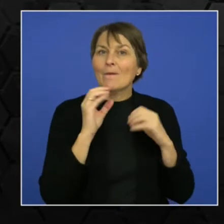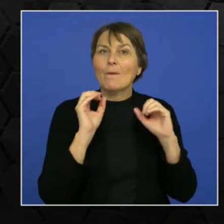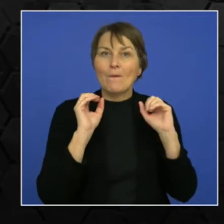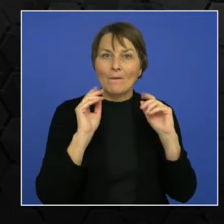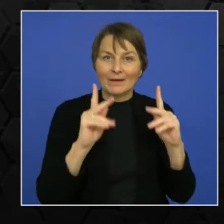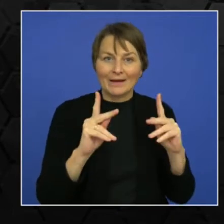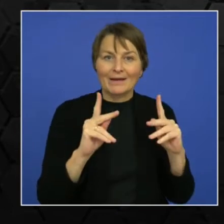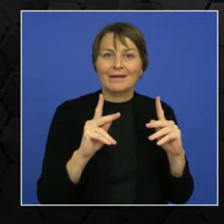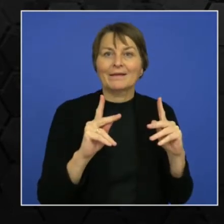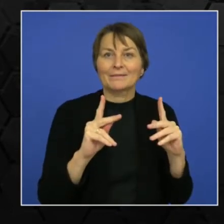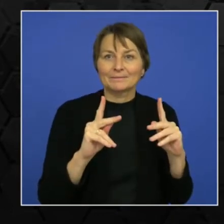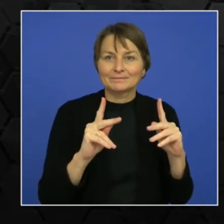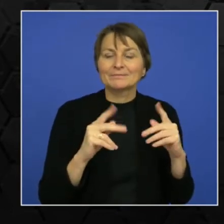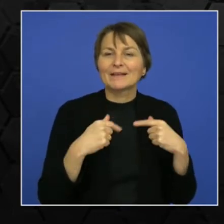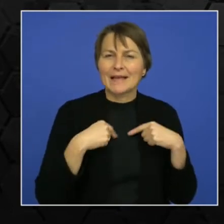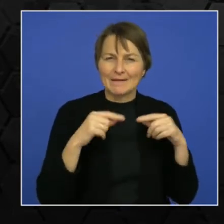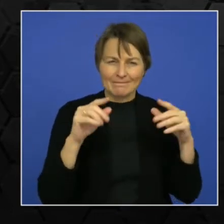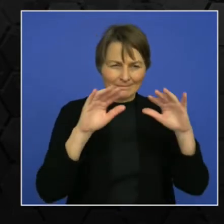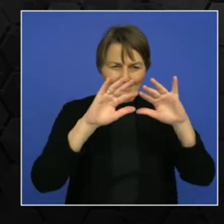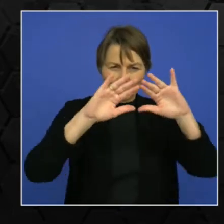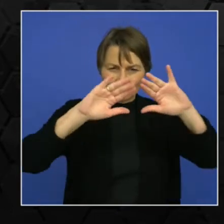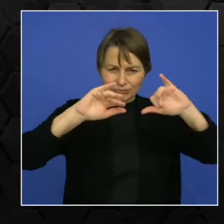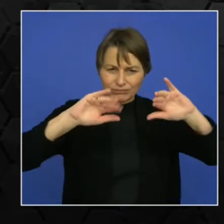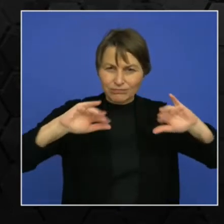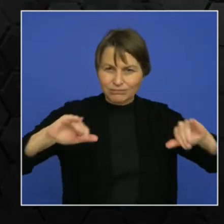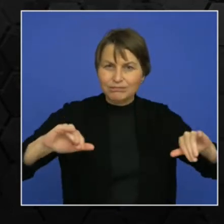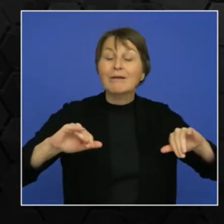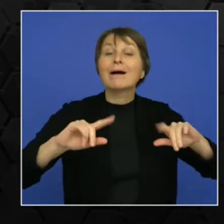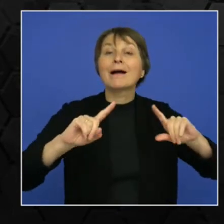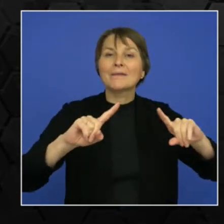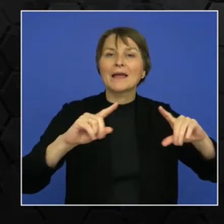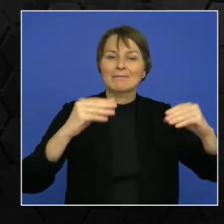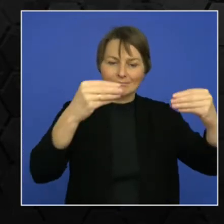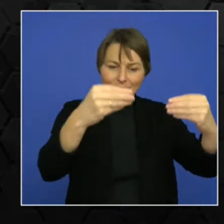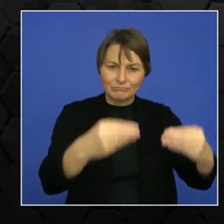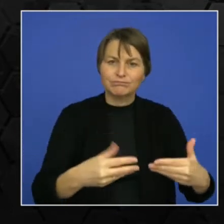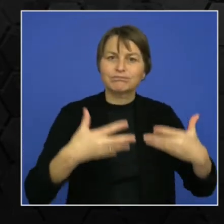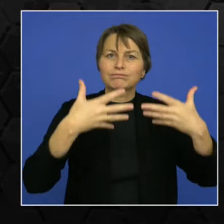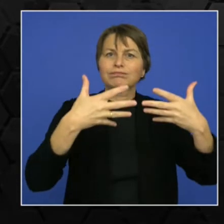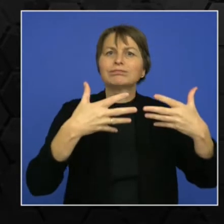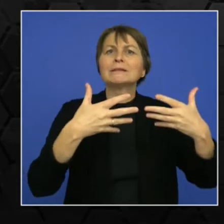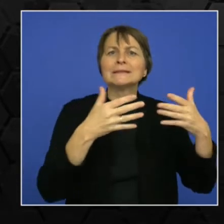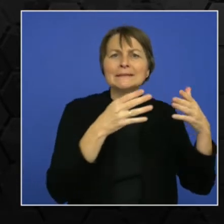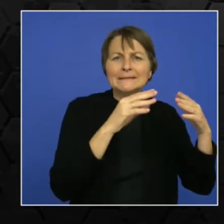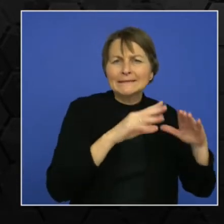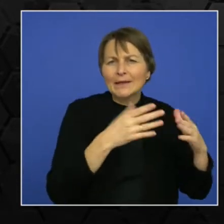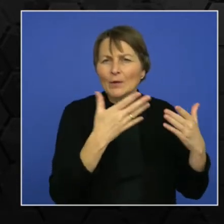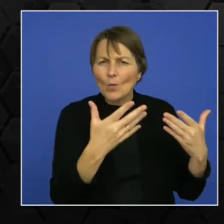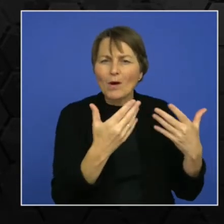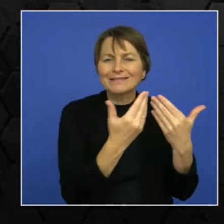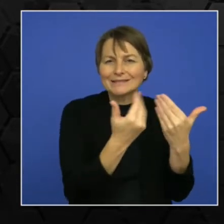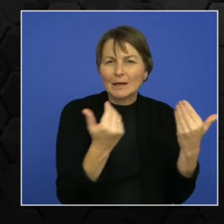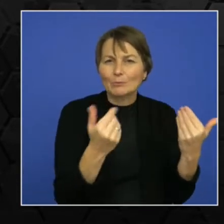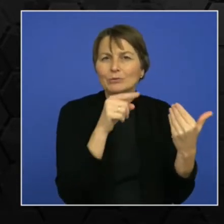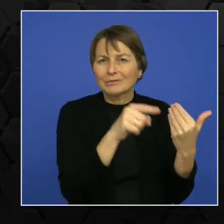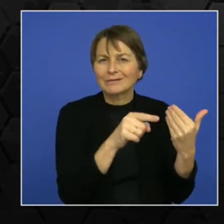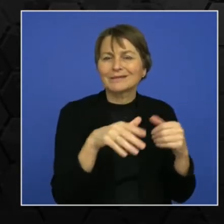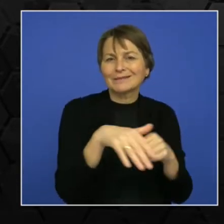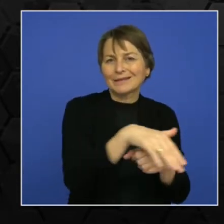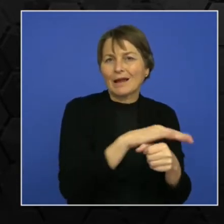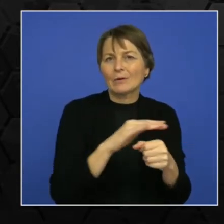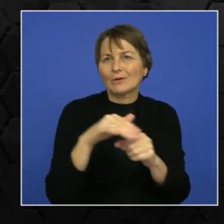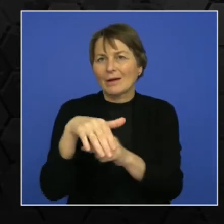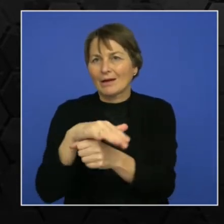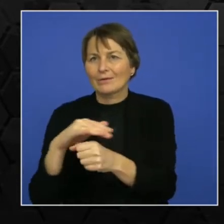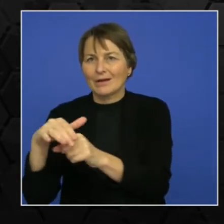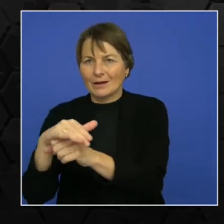like sorted properly. I mean, there is a slash between documentary and short where it has to be separate. And also we have some NaN values, which is